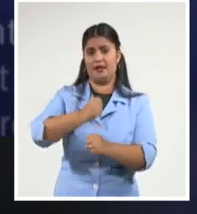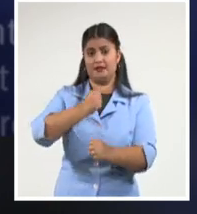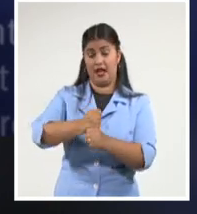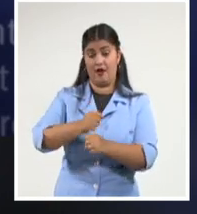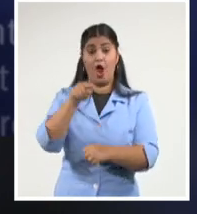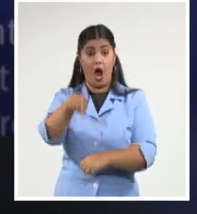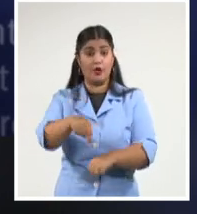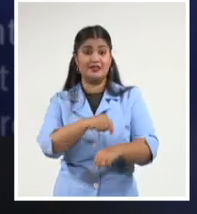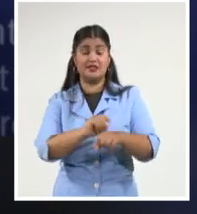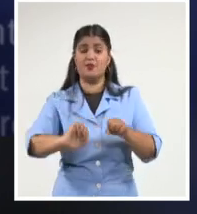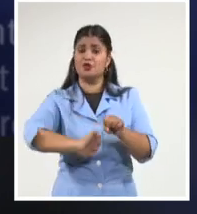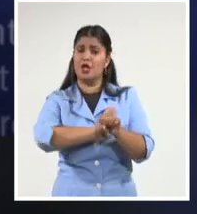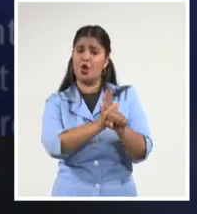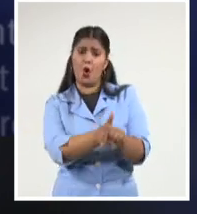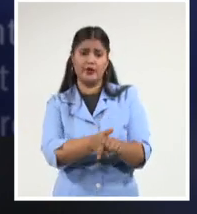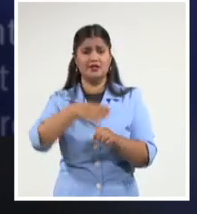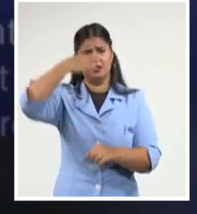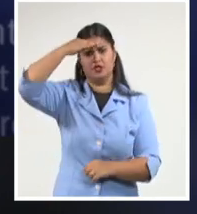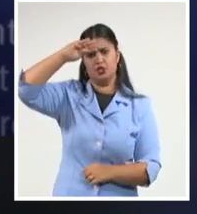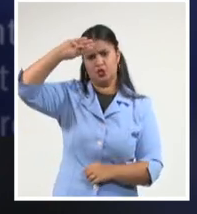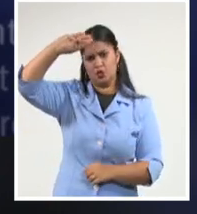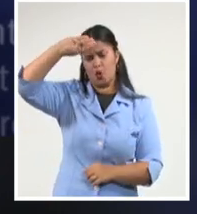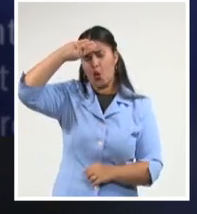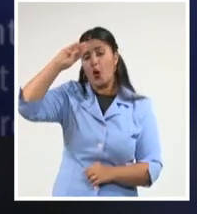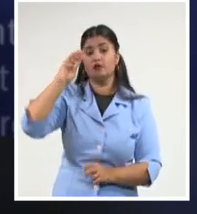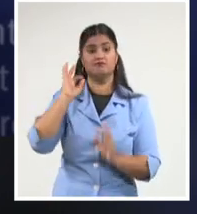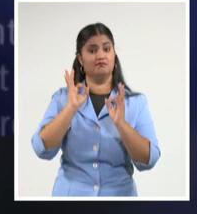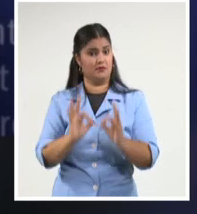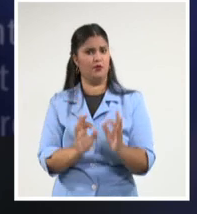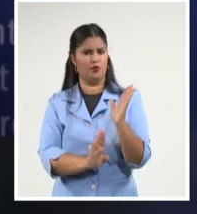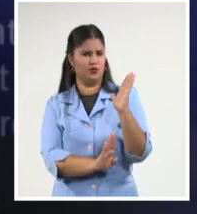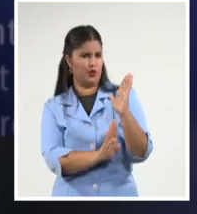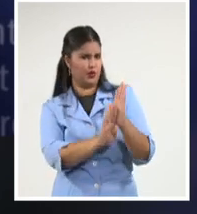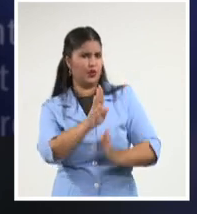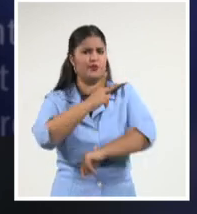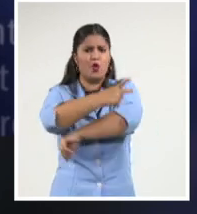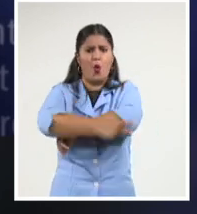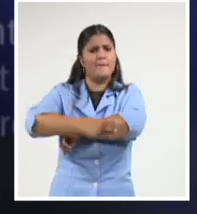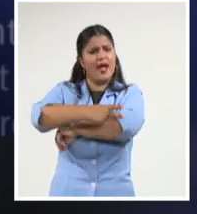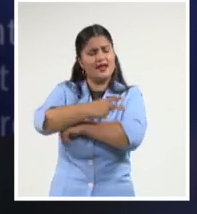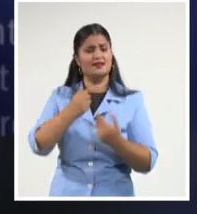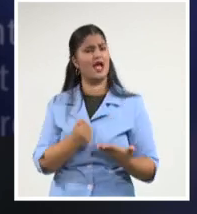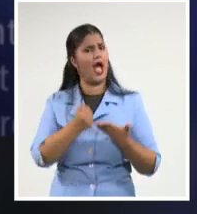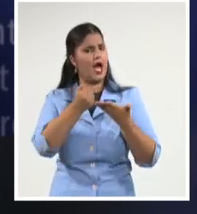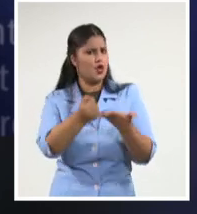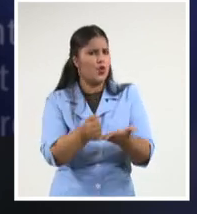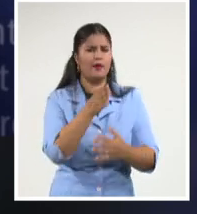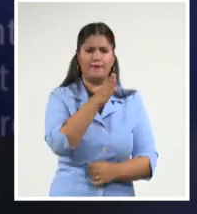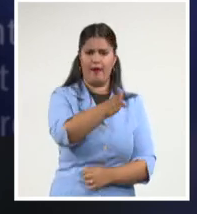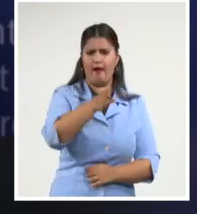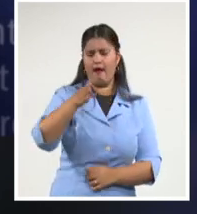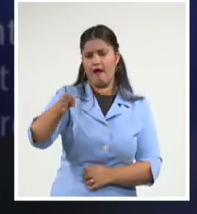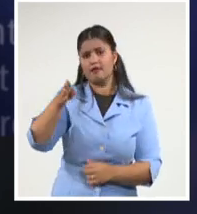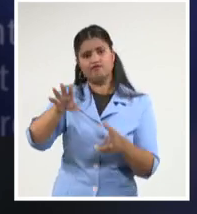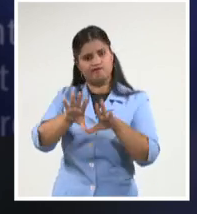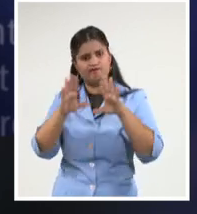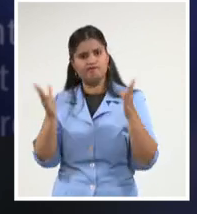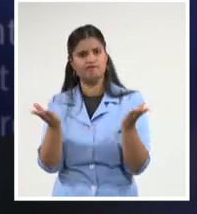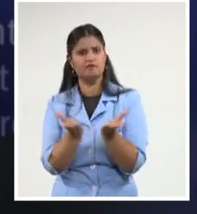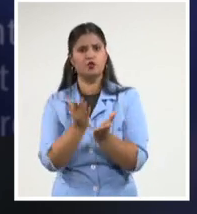pandemic, Cuba was once again a great example of solidarity and practical support to people in